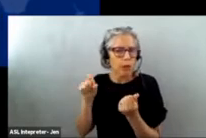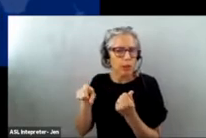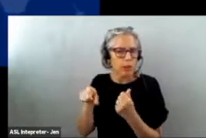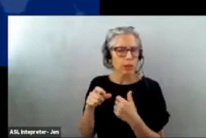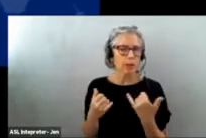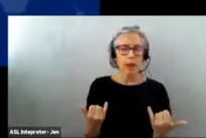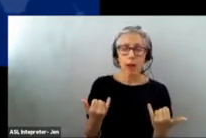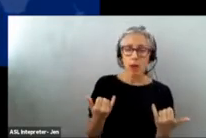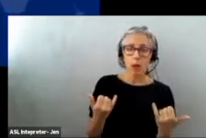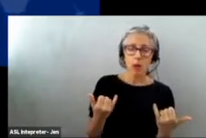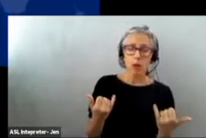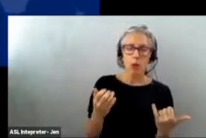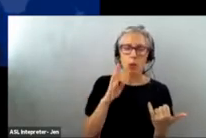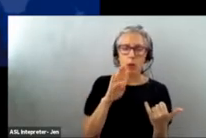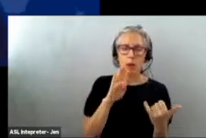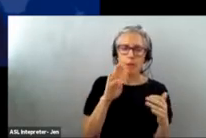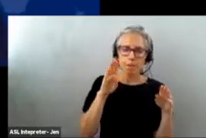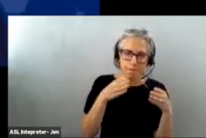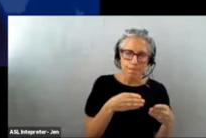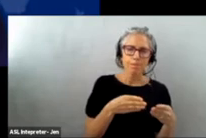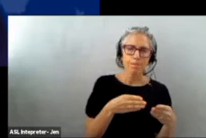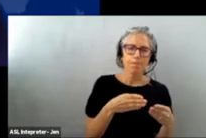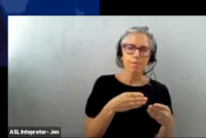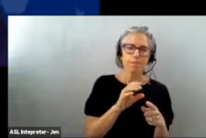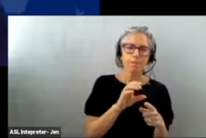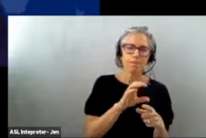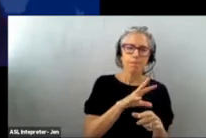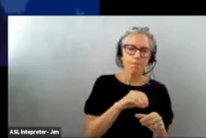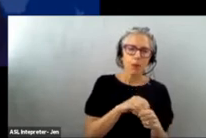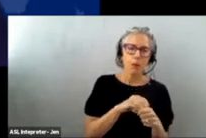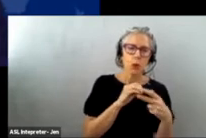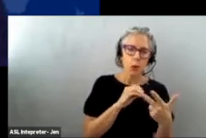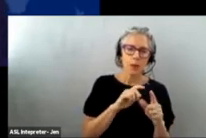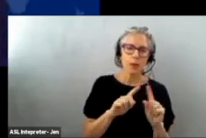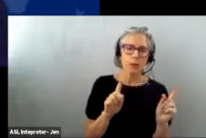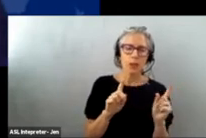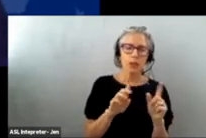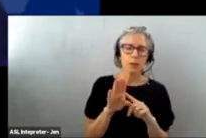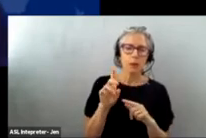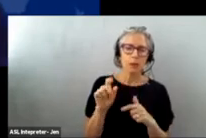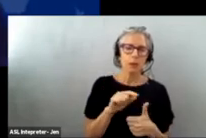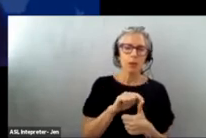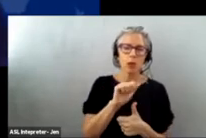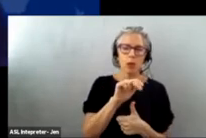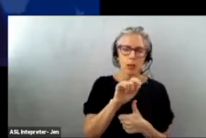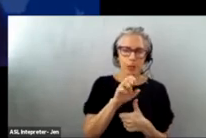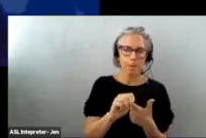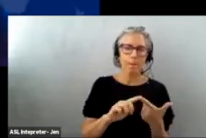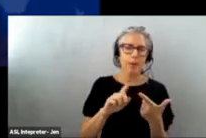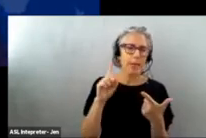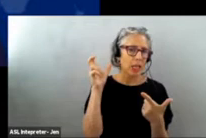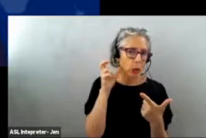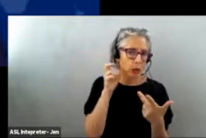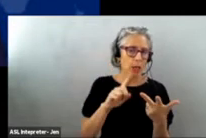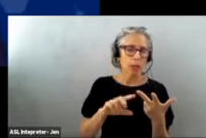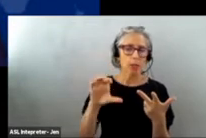going to do now is take a closer look at the context within three different developmental disabilities: autism, hearing, and cerebral palsy. One